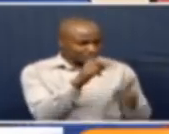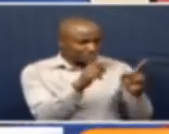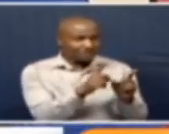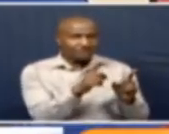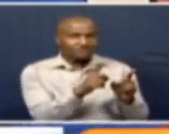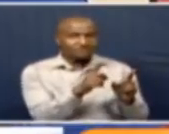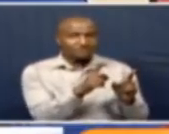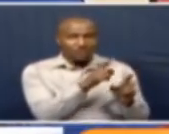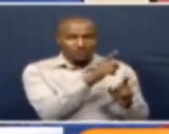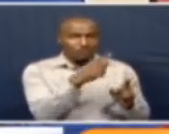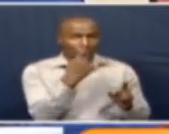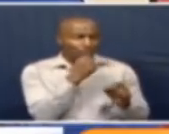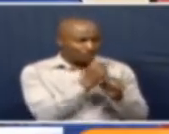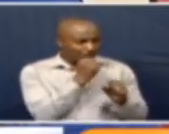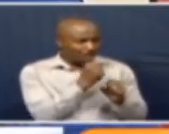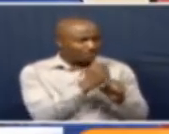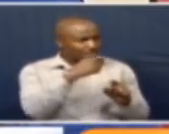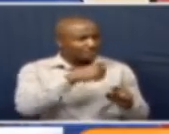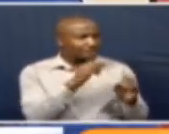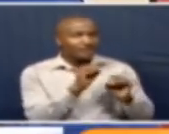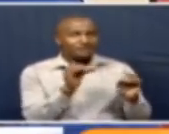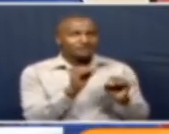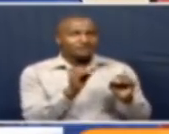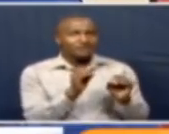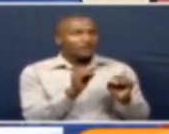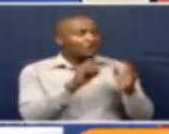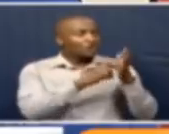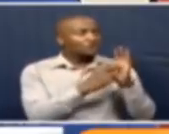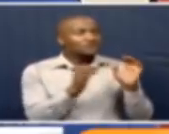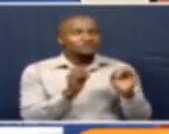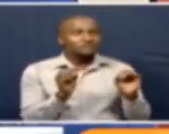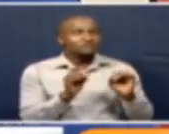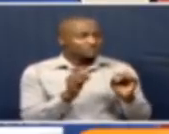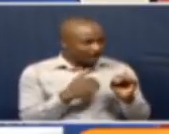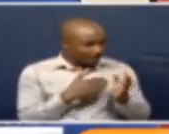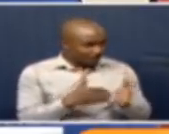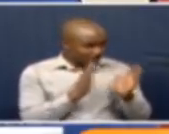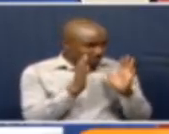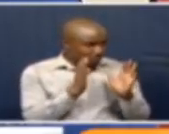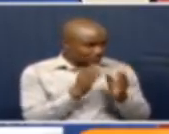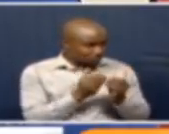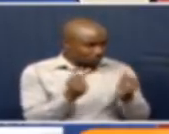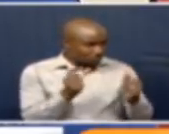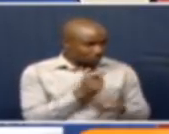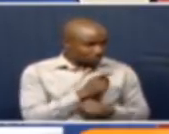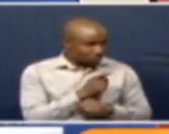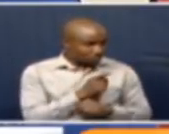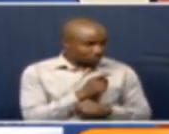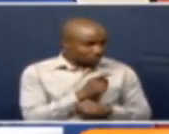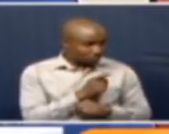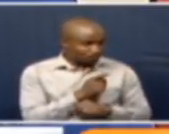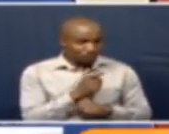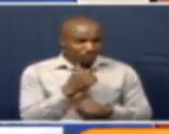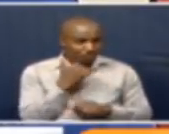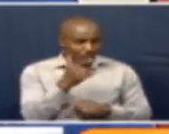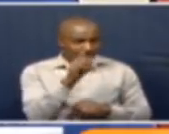you, for those who have worked and have not been paid, if there's no binding contract, is there really any point even contacting Sheila if